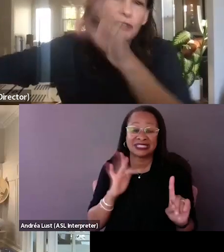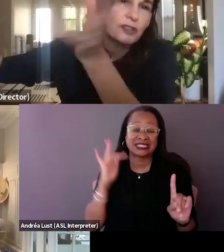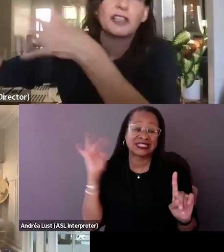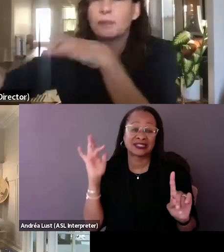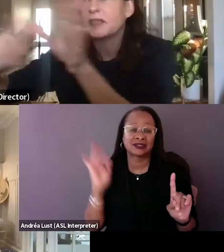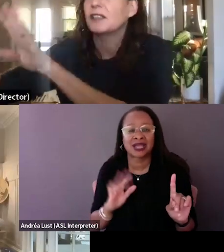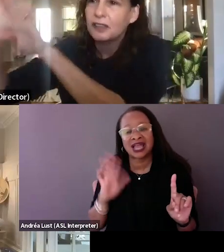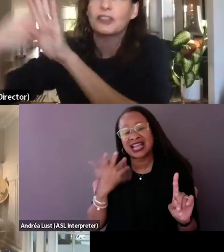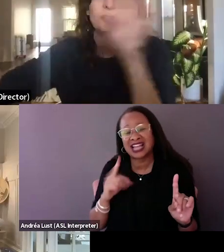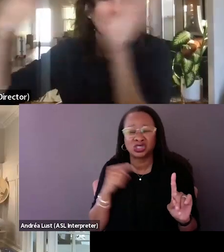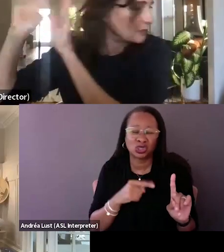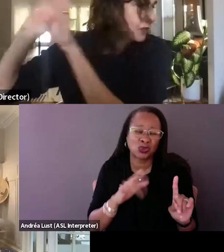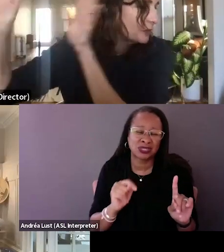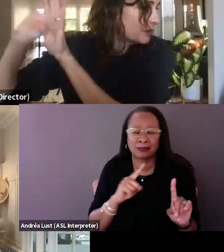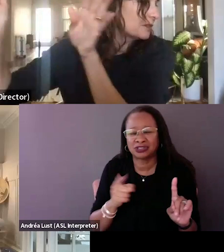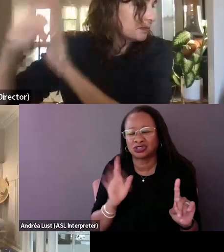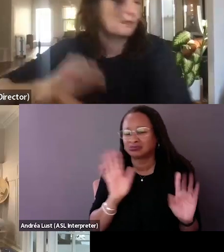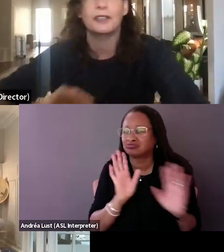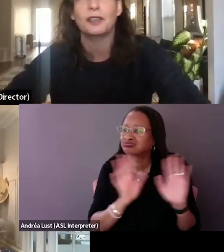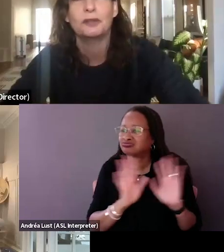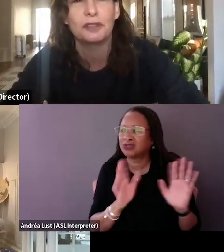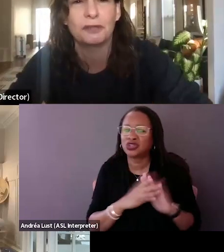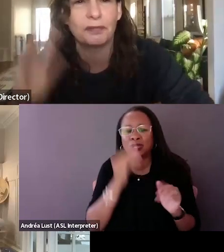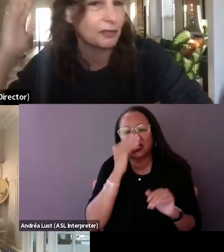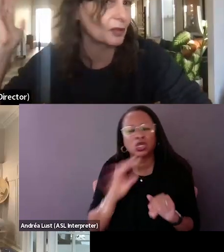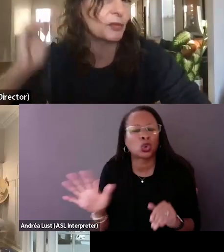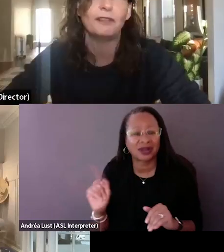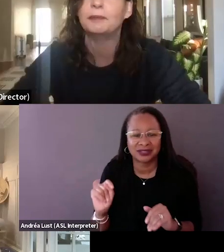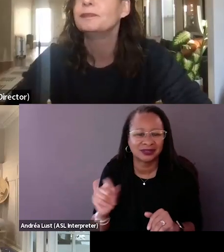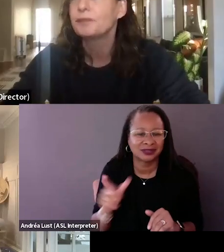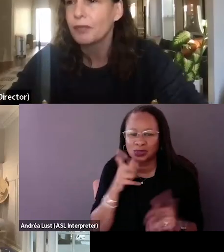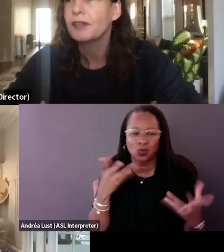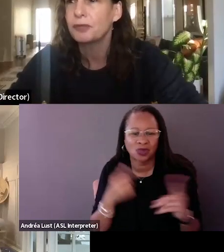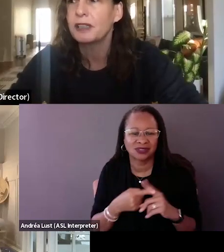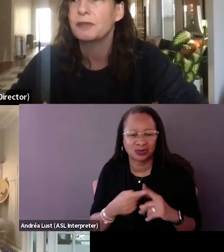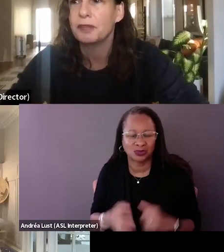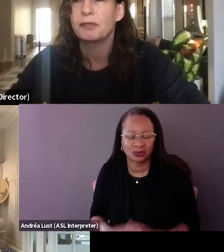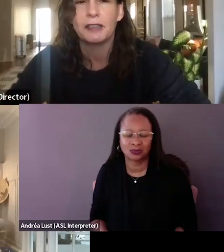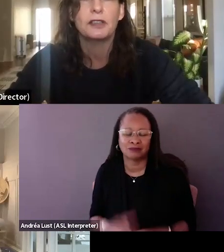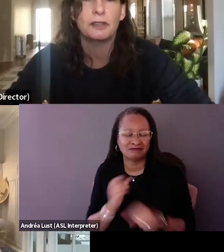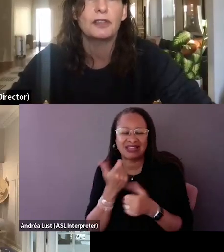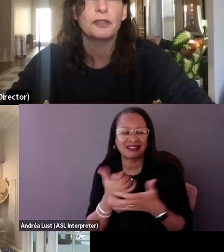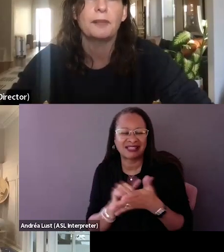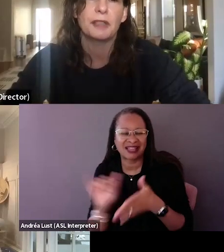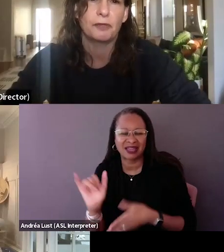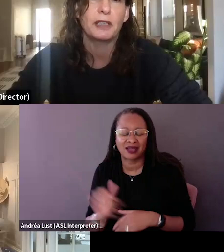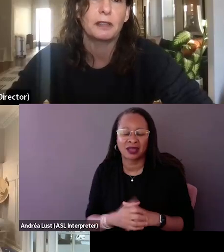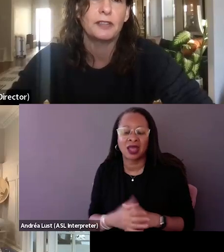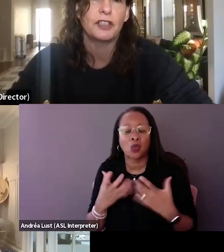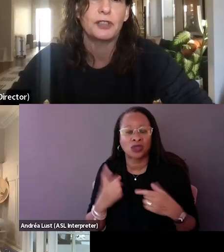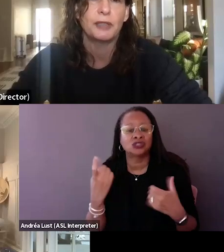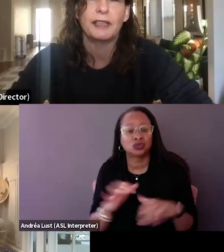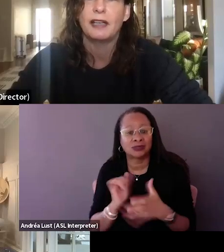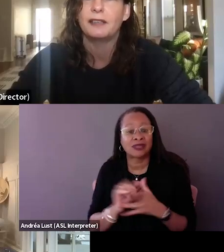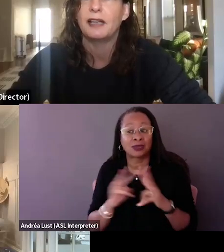kind of shows you this, but you could just sort of turn turn away from. That really, we had to do something real